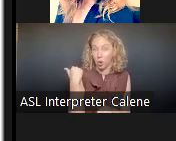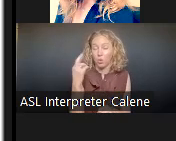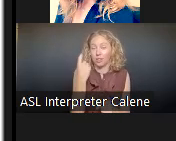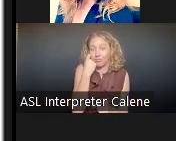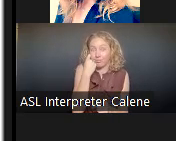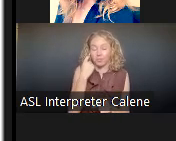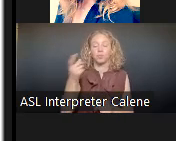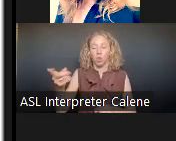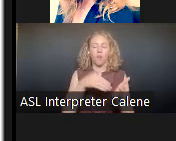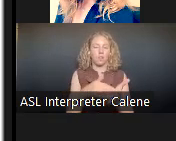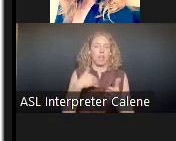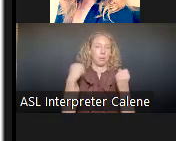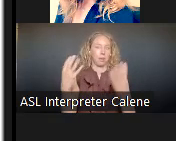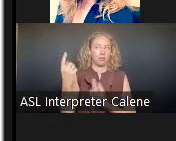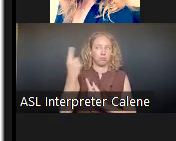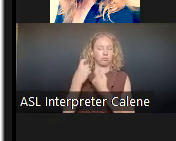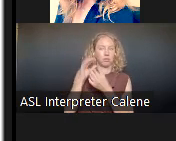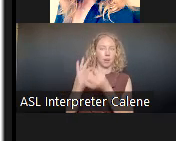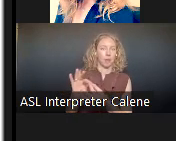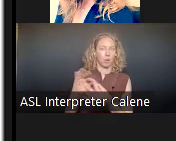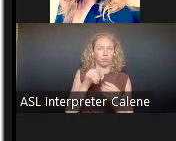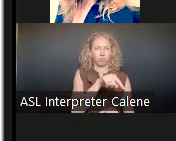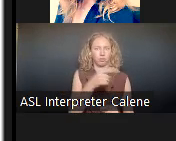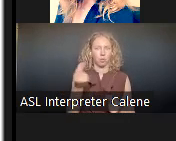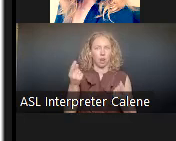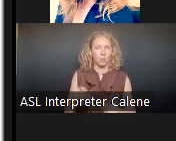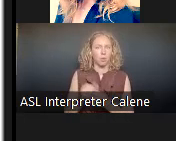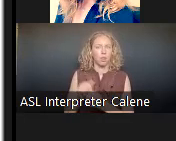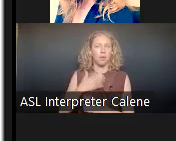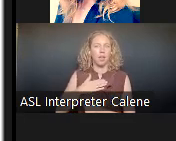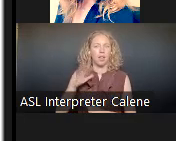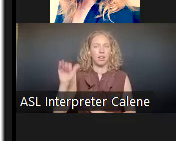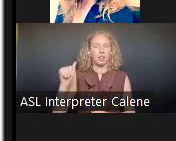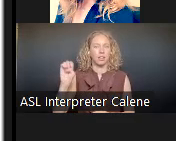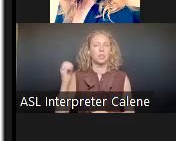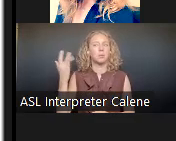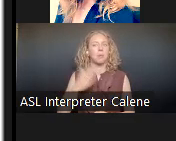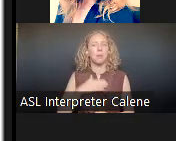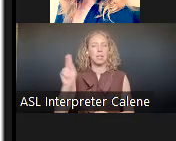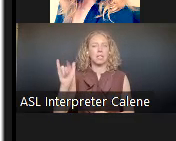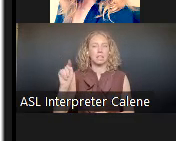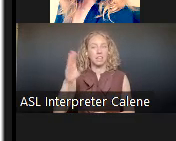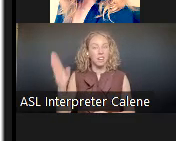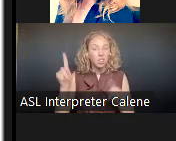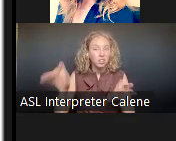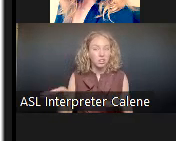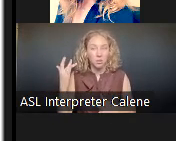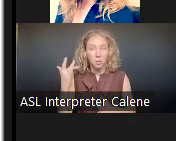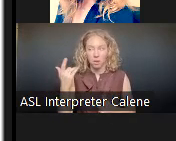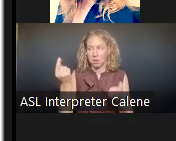So they often have a lot of questions about what happened to their case, why was their kit never tested, and what's going to happen